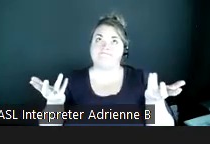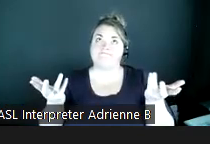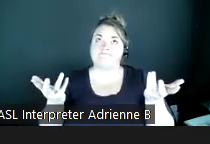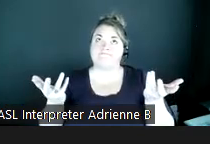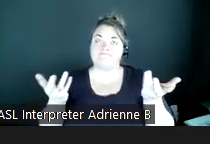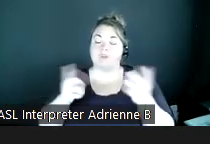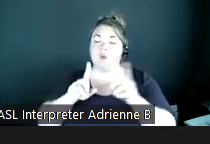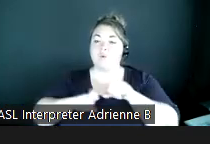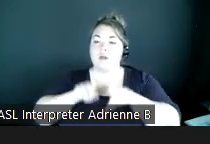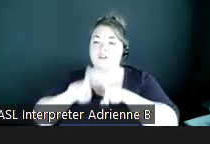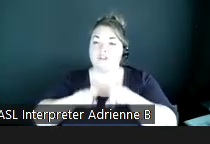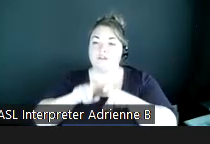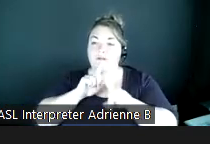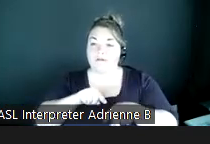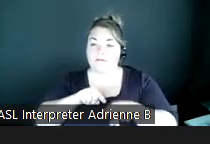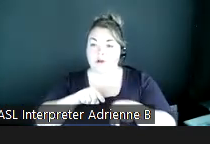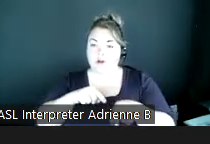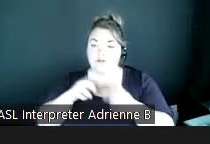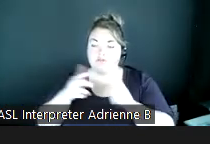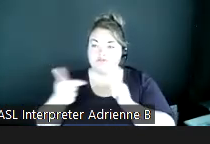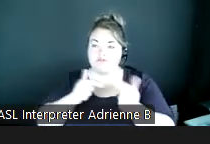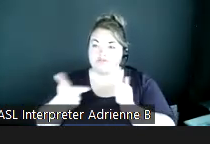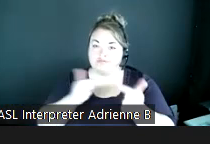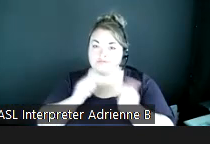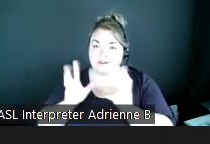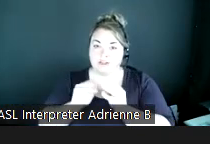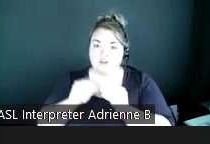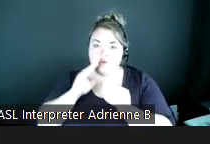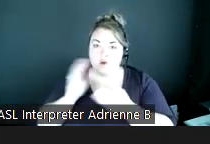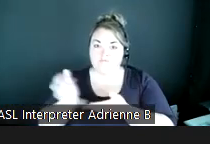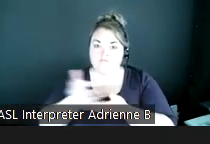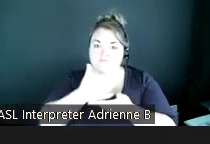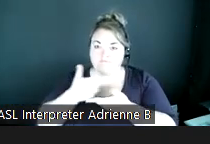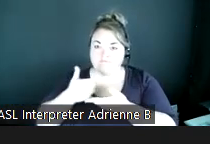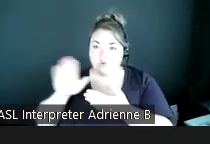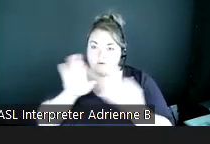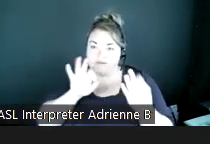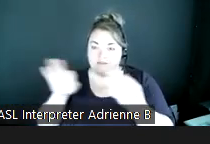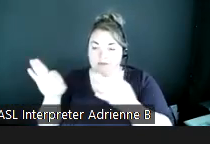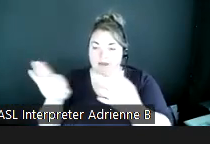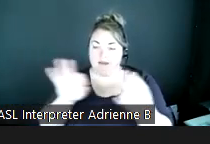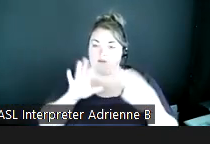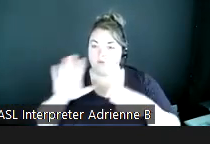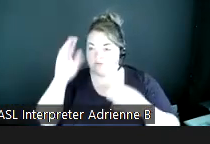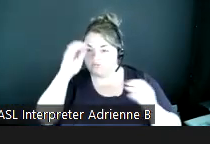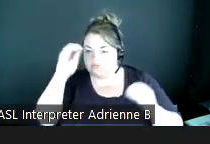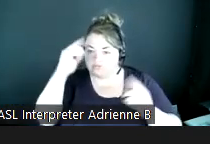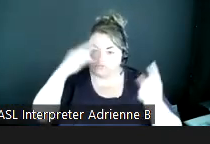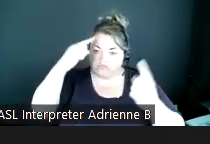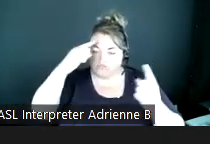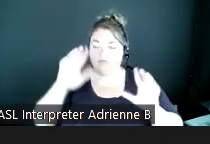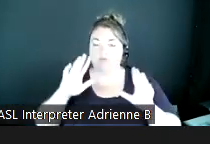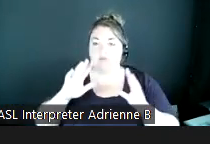question and answer listening sessions to gather feedback from the variety of groups that we're seeking to engage with